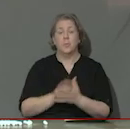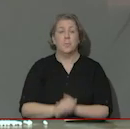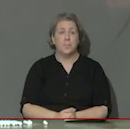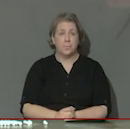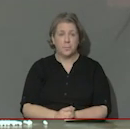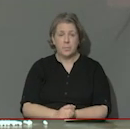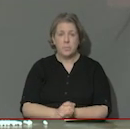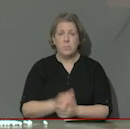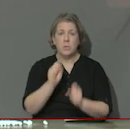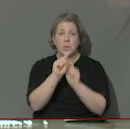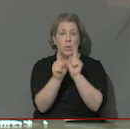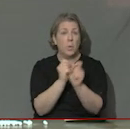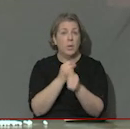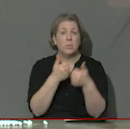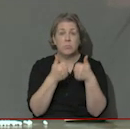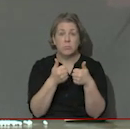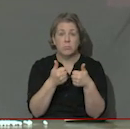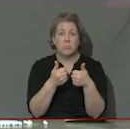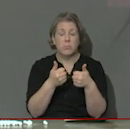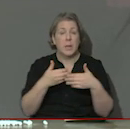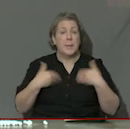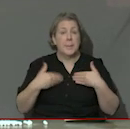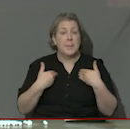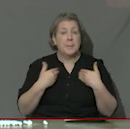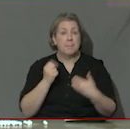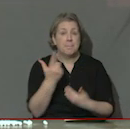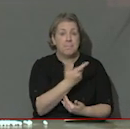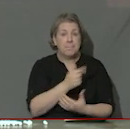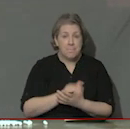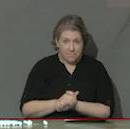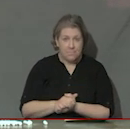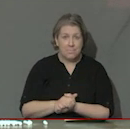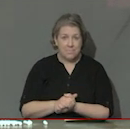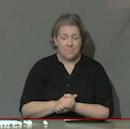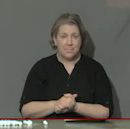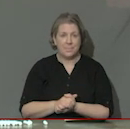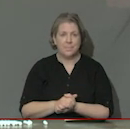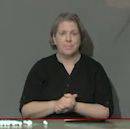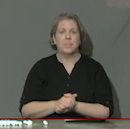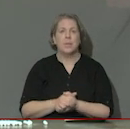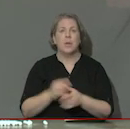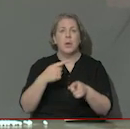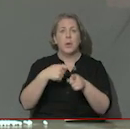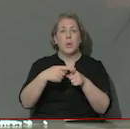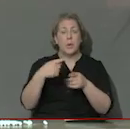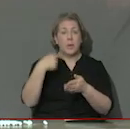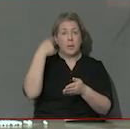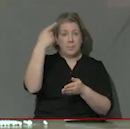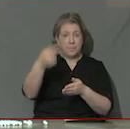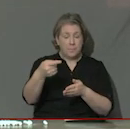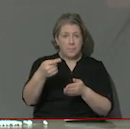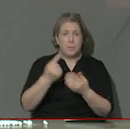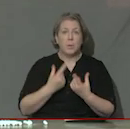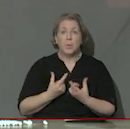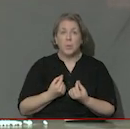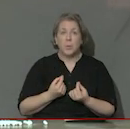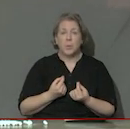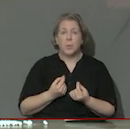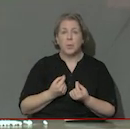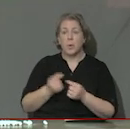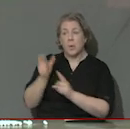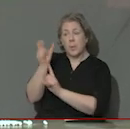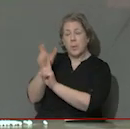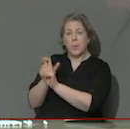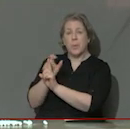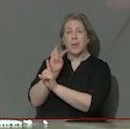question? Everybody happy? All right. Then next week will be Ms. Wessels. She